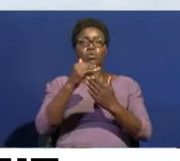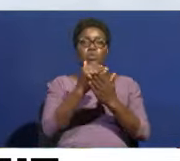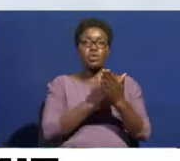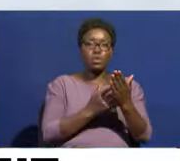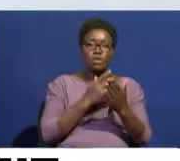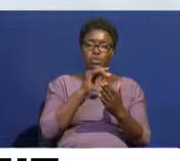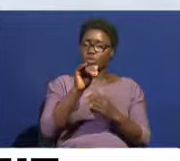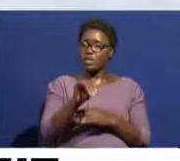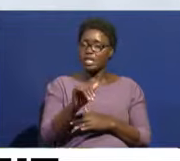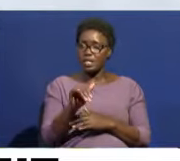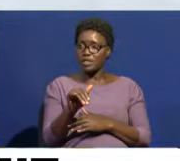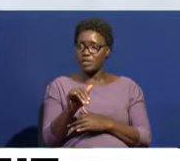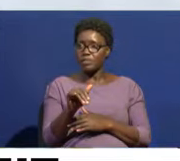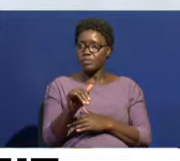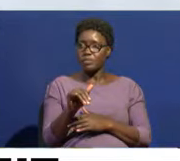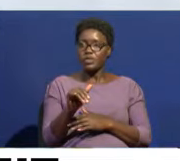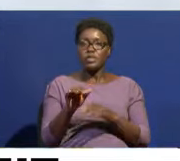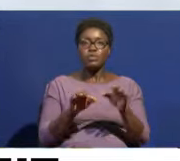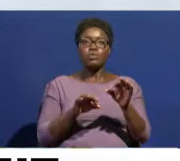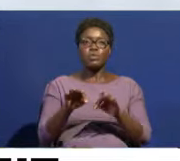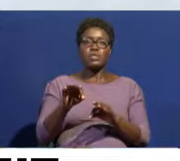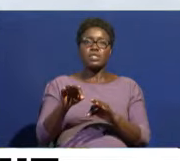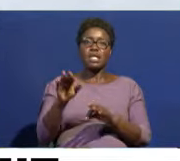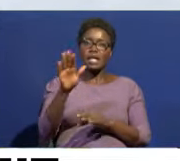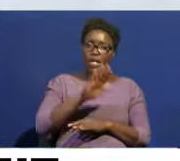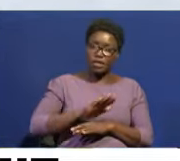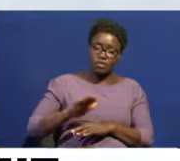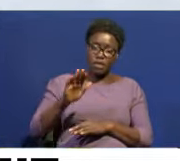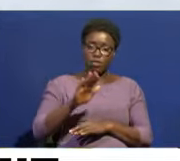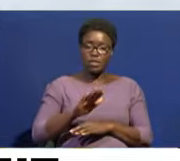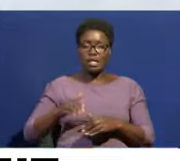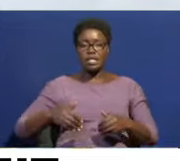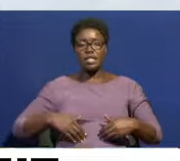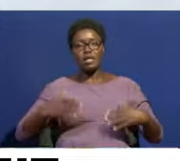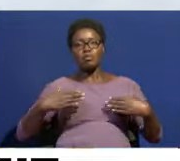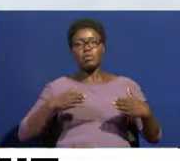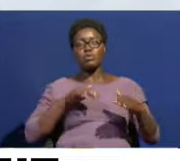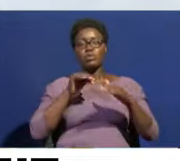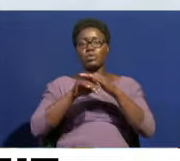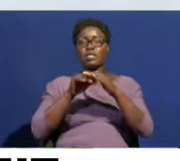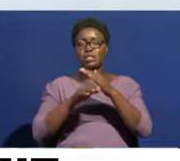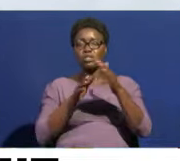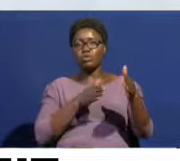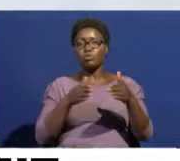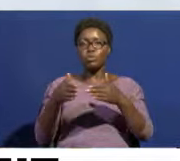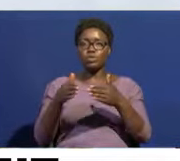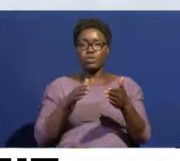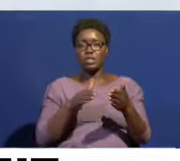may curate the environment and the space for young people to access opportunities.